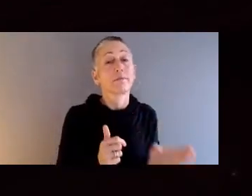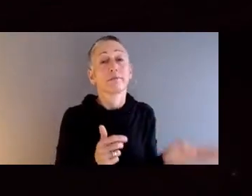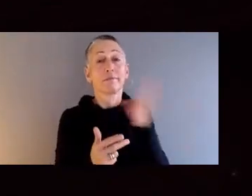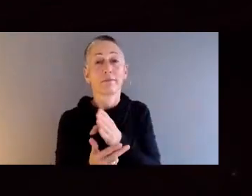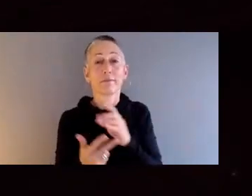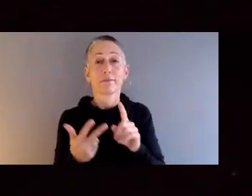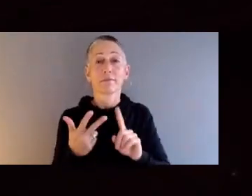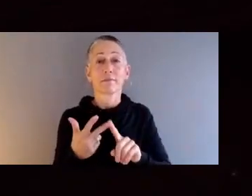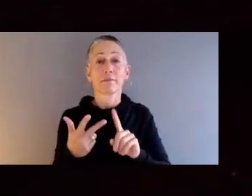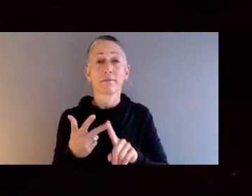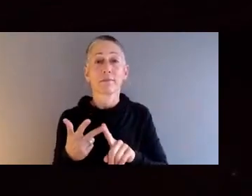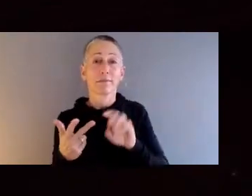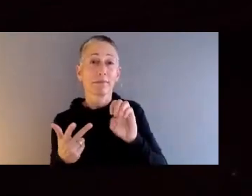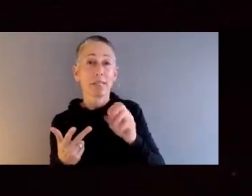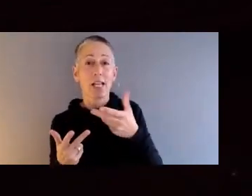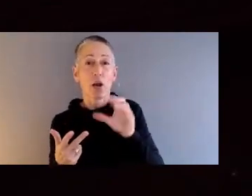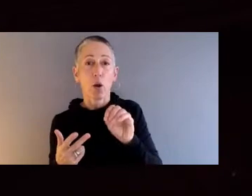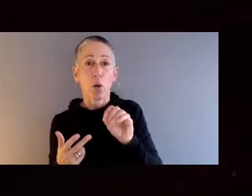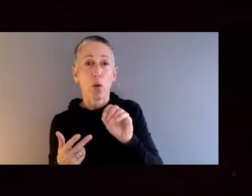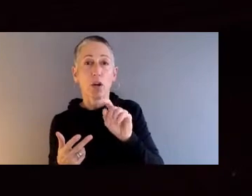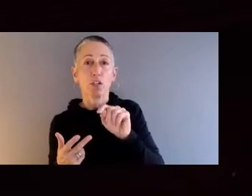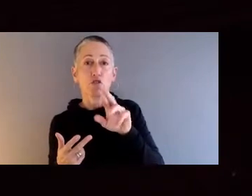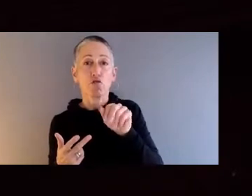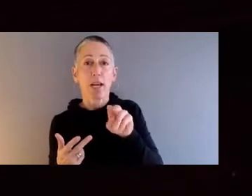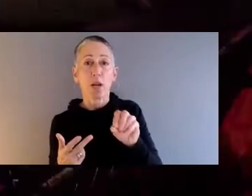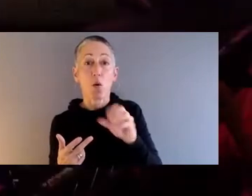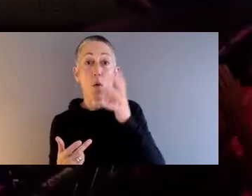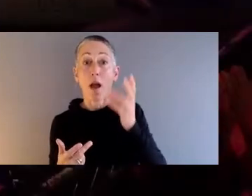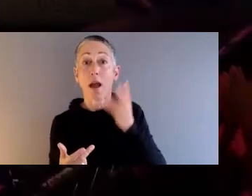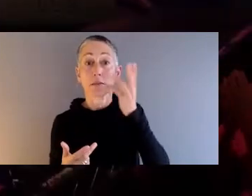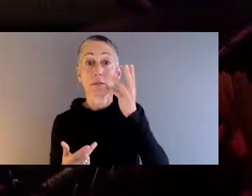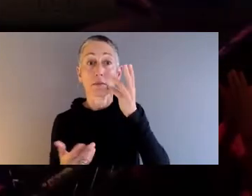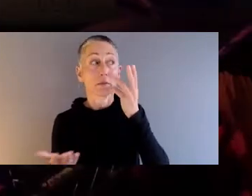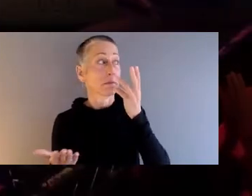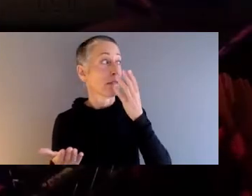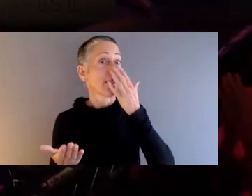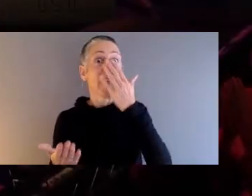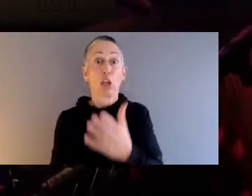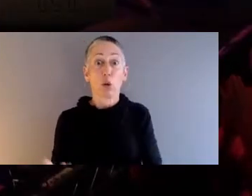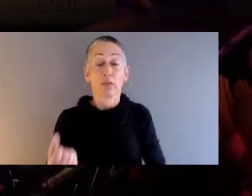and Echo Terreno Wine for stepping up and supporting. Thank you.